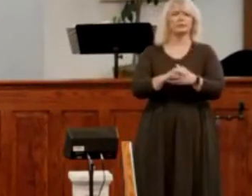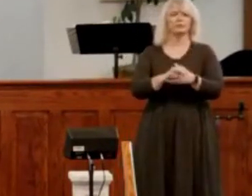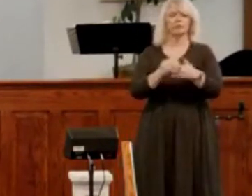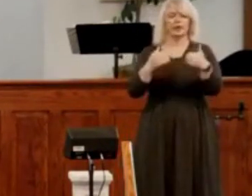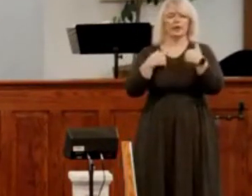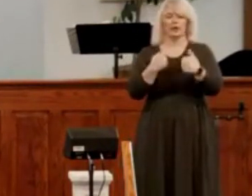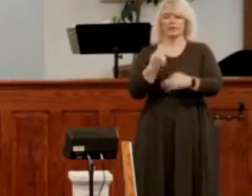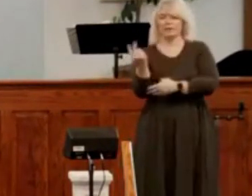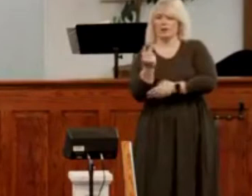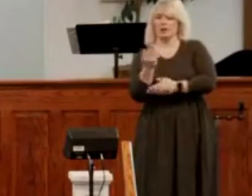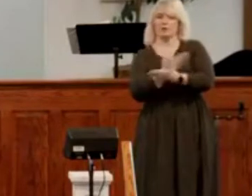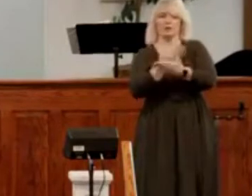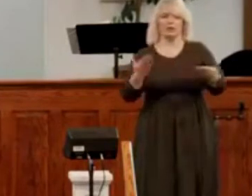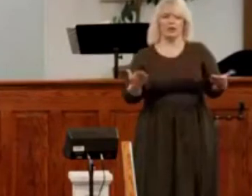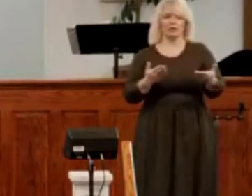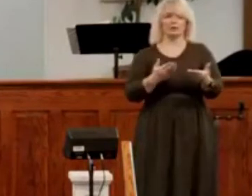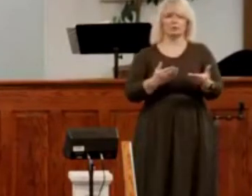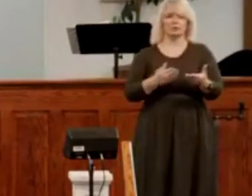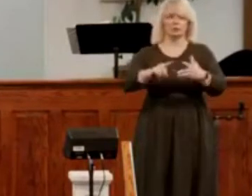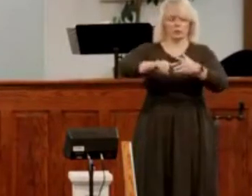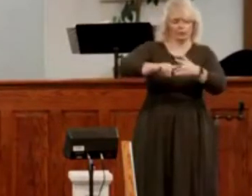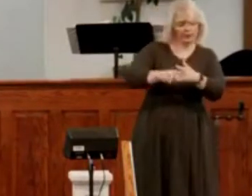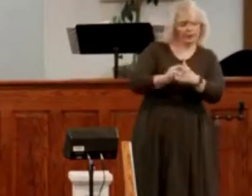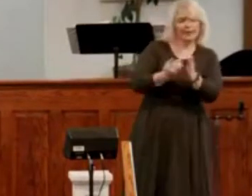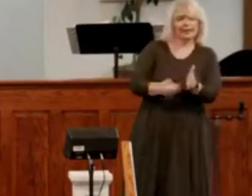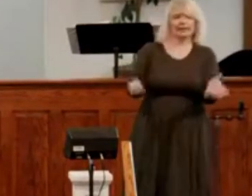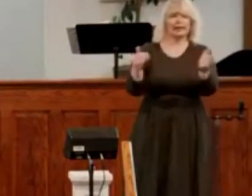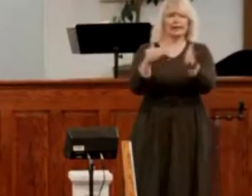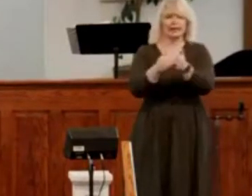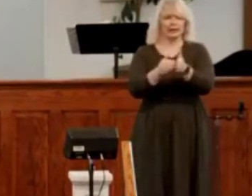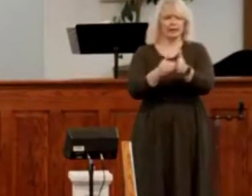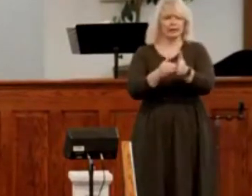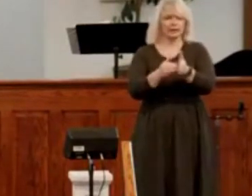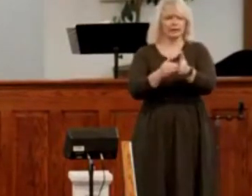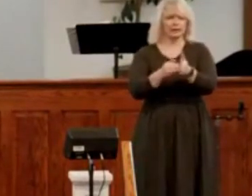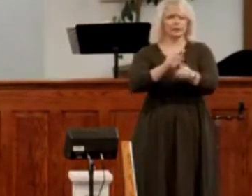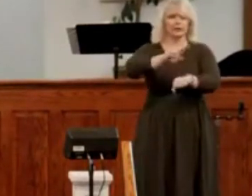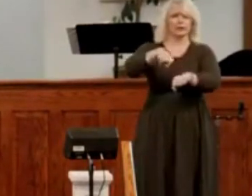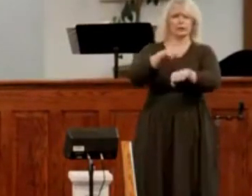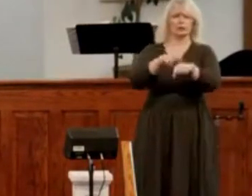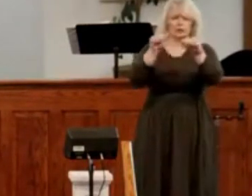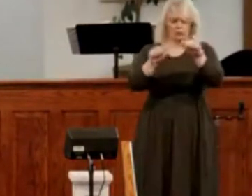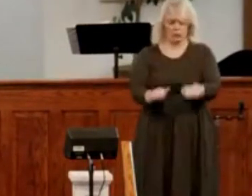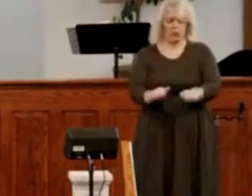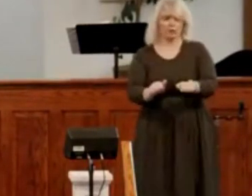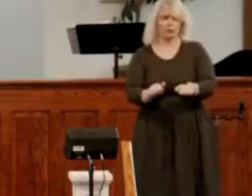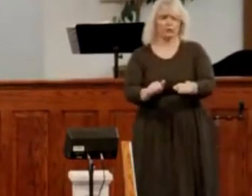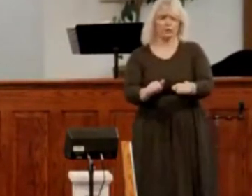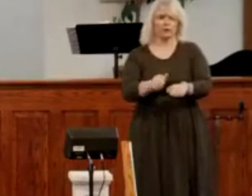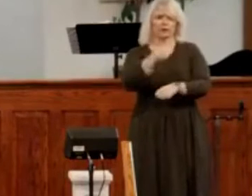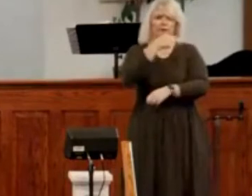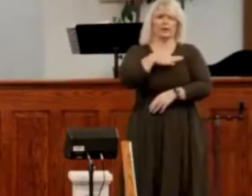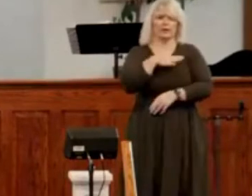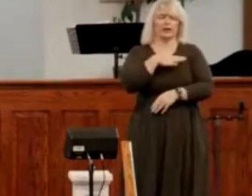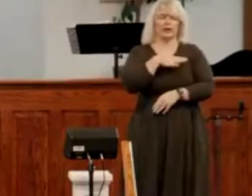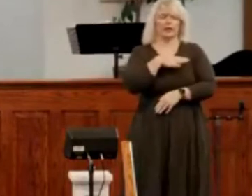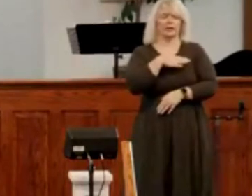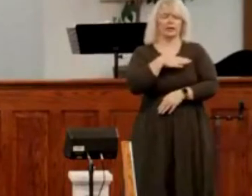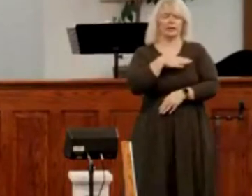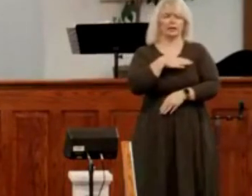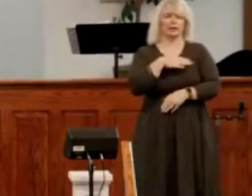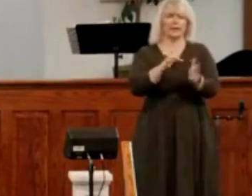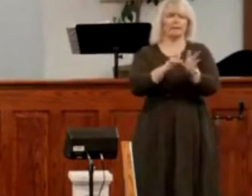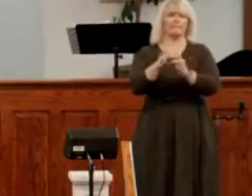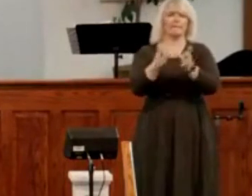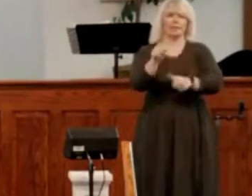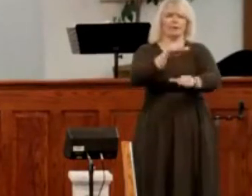got a couple of things that we're integrating back, getting back into our normal routine, as normal as we can. The Ladies Bible Fellowship class began